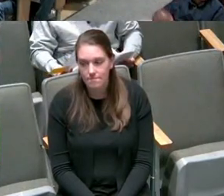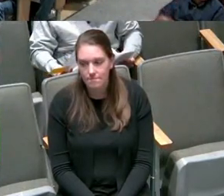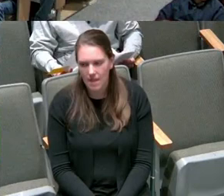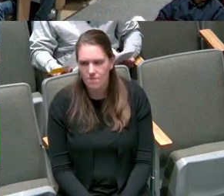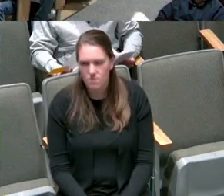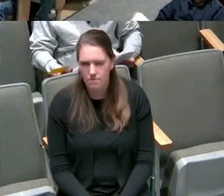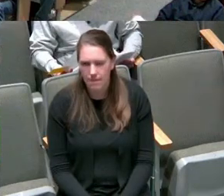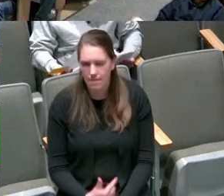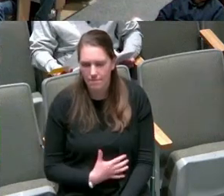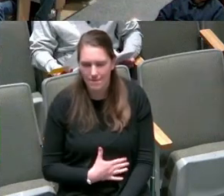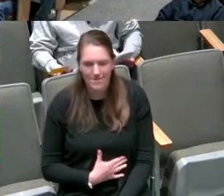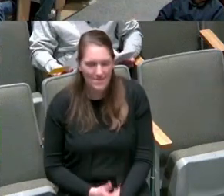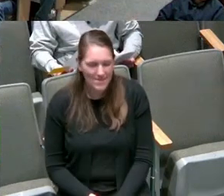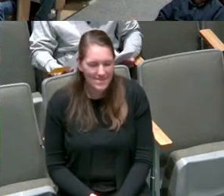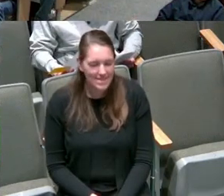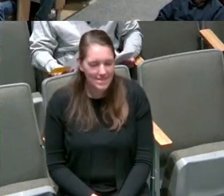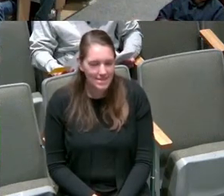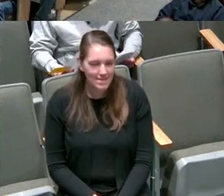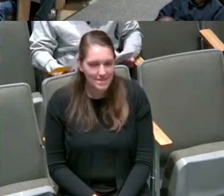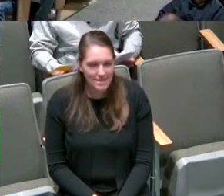okay um